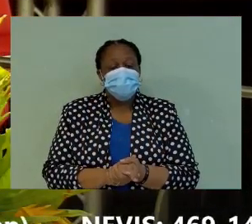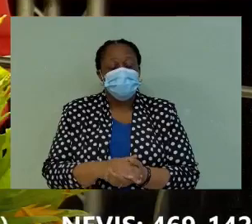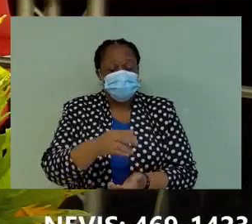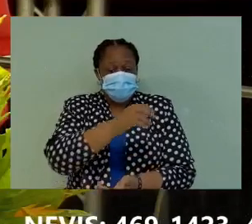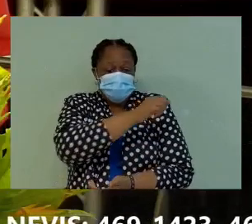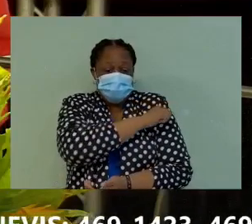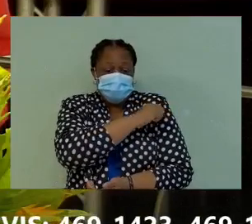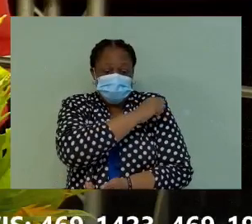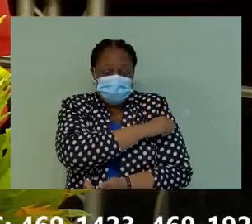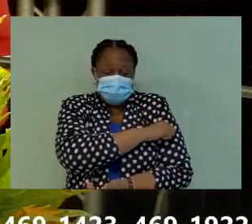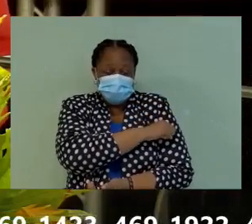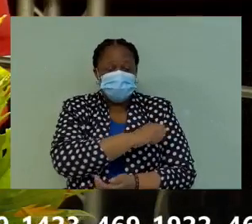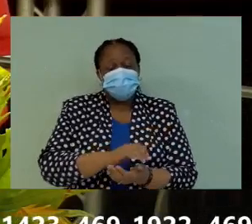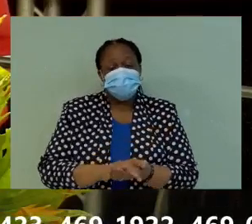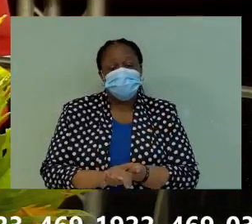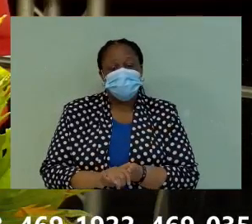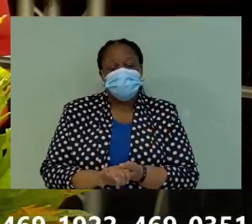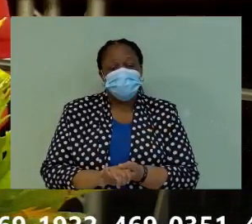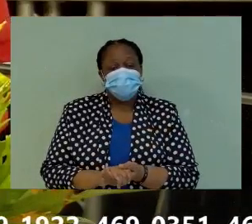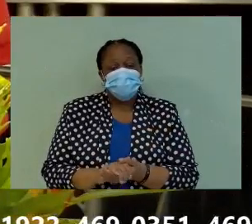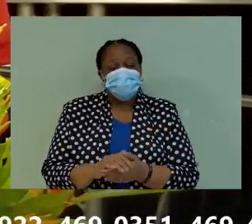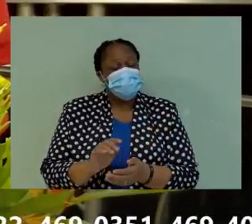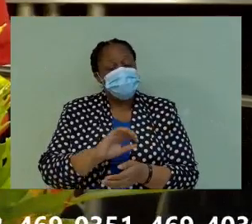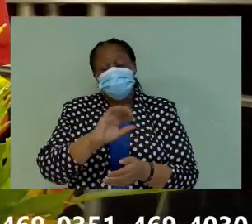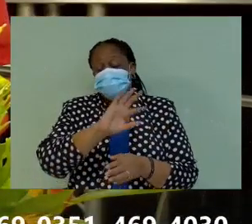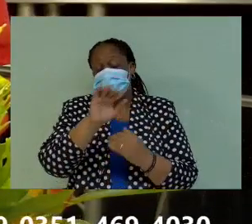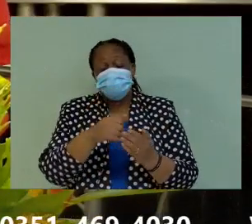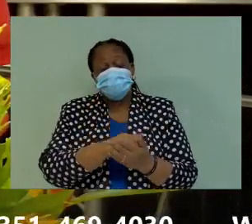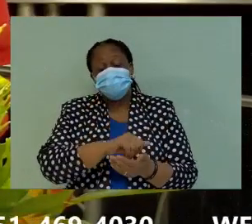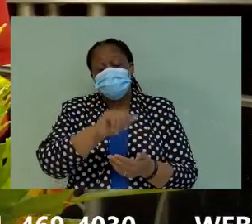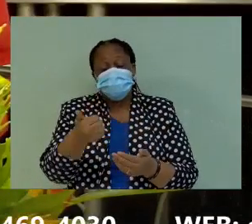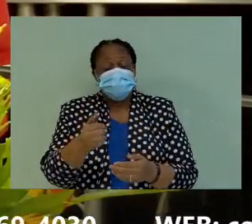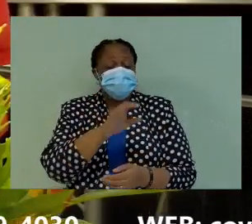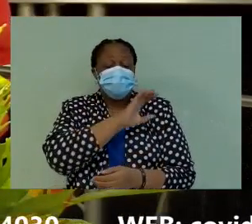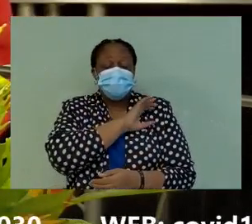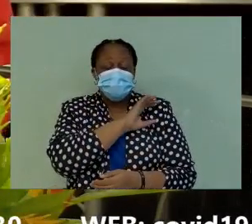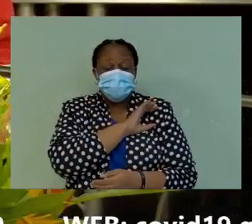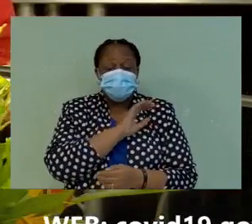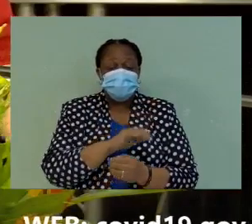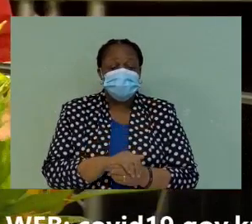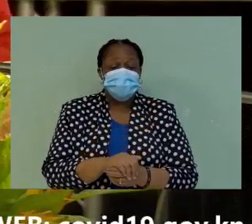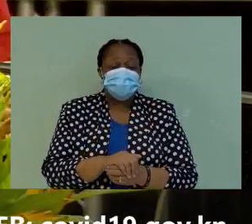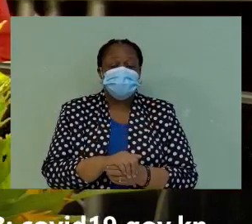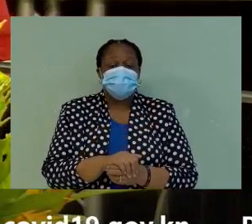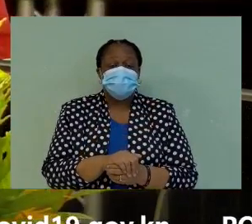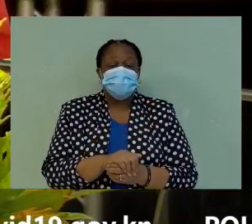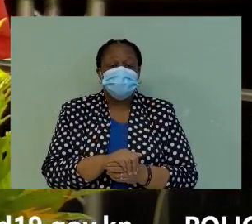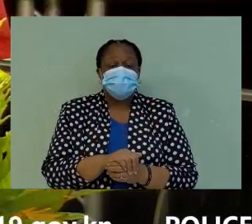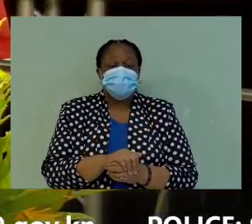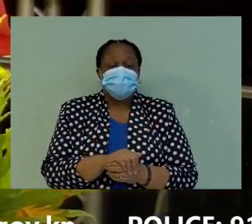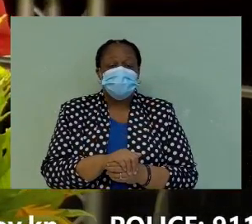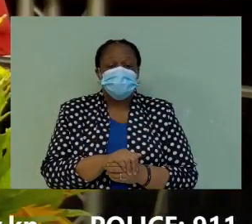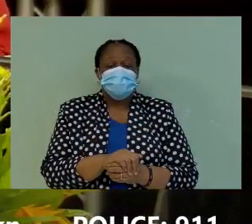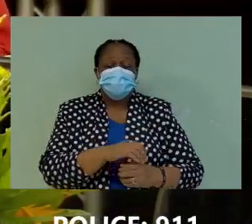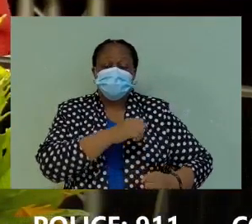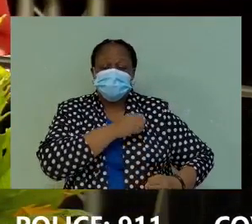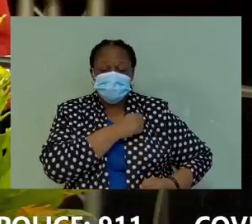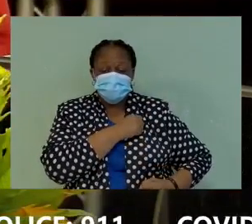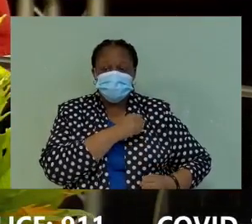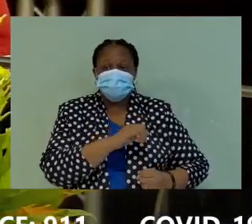EMTs and others come to mind, the police, law enforcement,